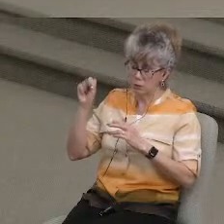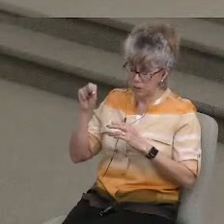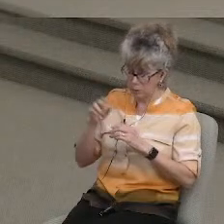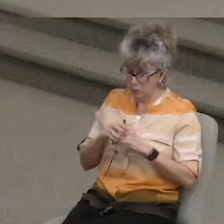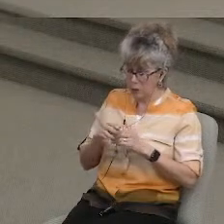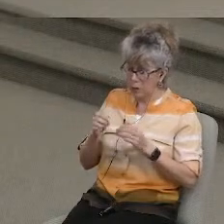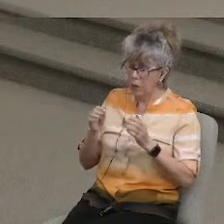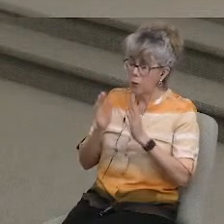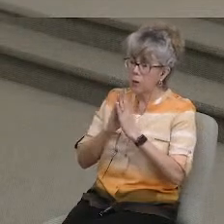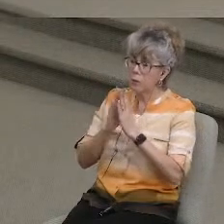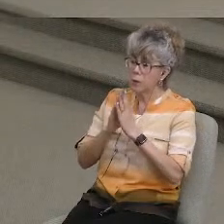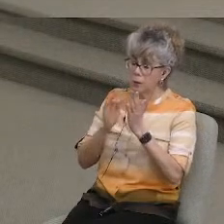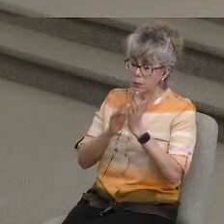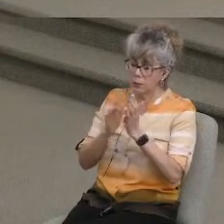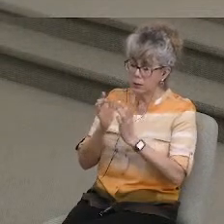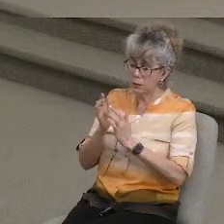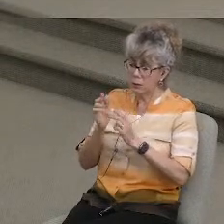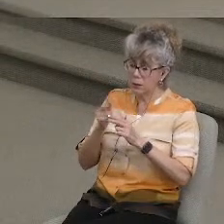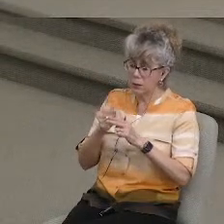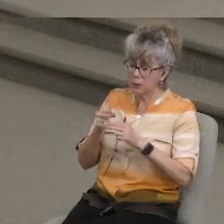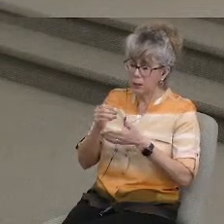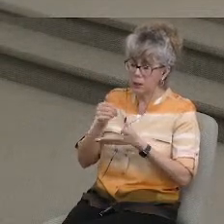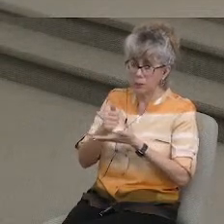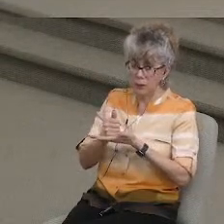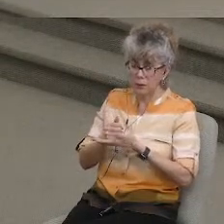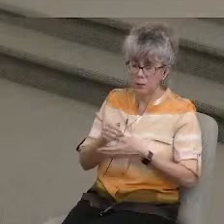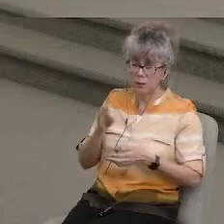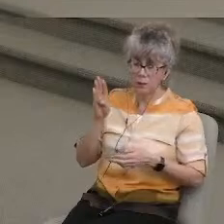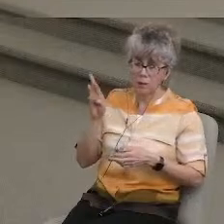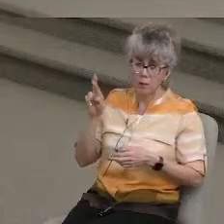in Jesus' name we pray. Amen. Brian?